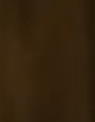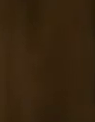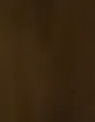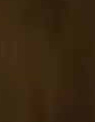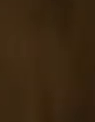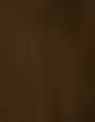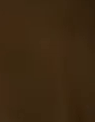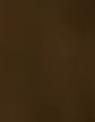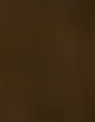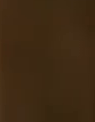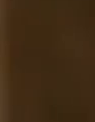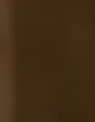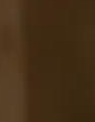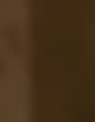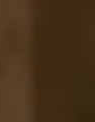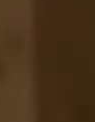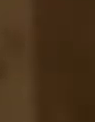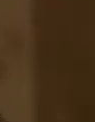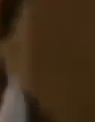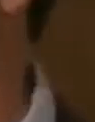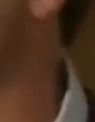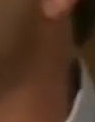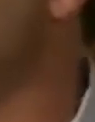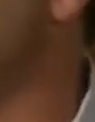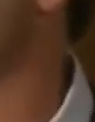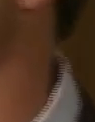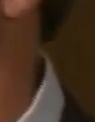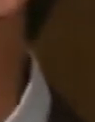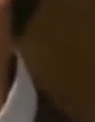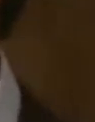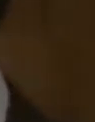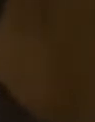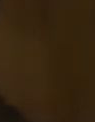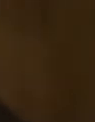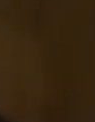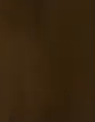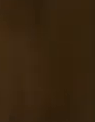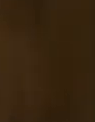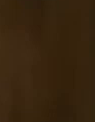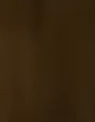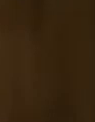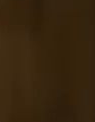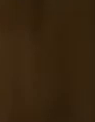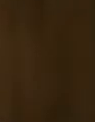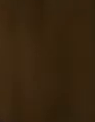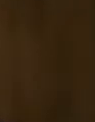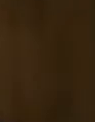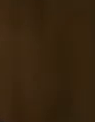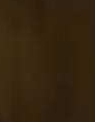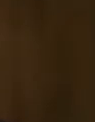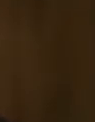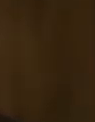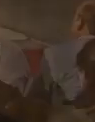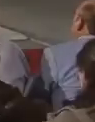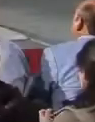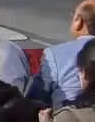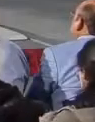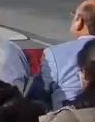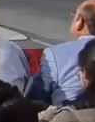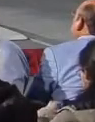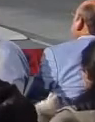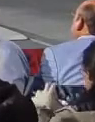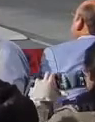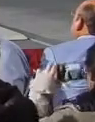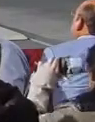self-defeating. Rising inequality doesn't just increase our risks from pitchforks, but it's also